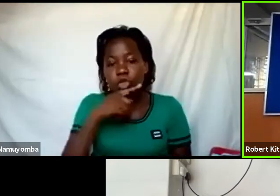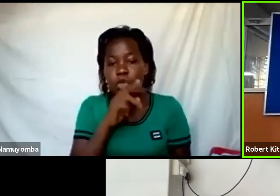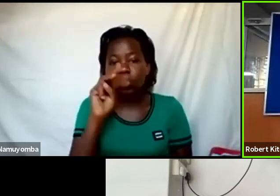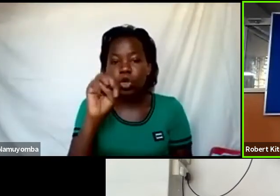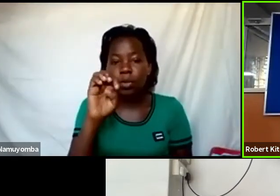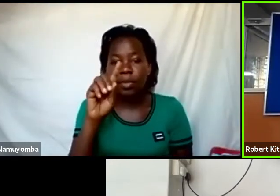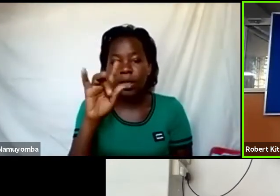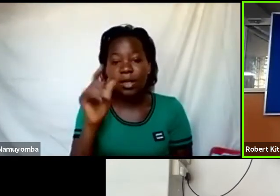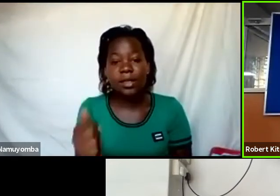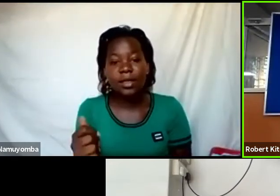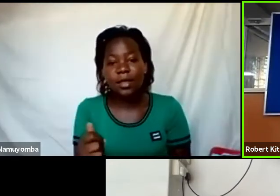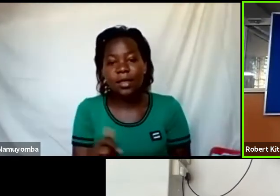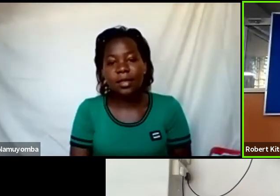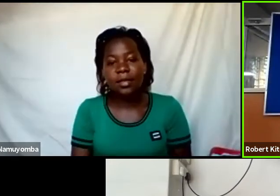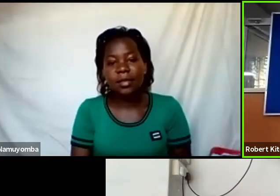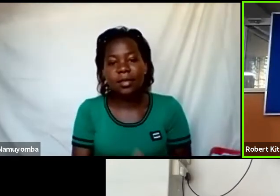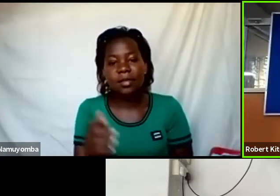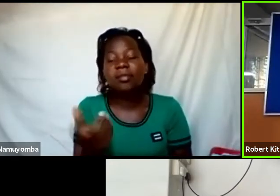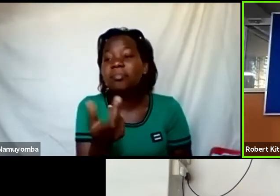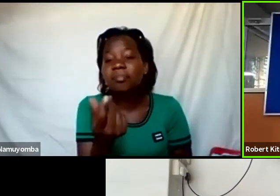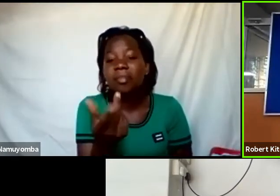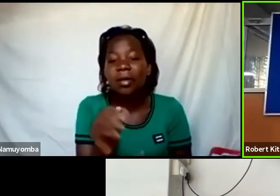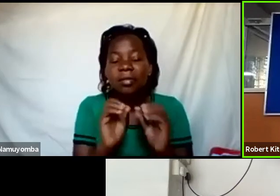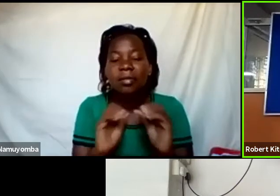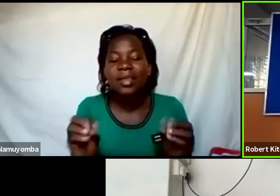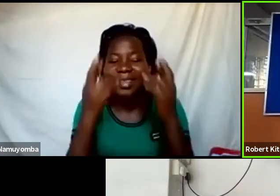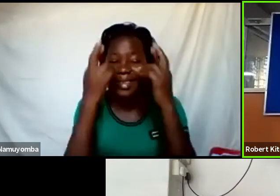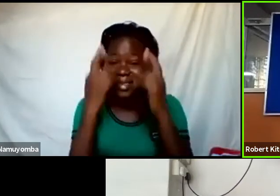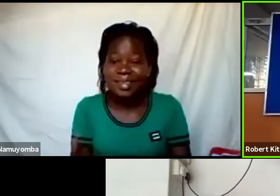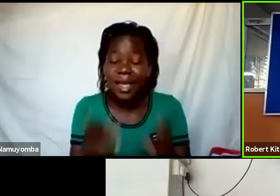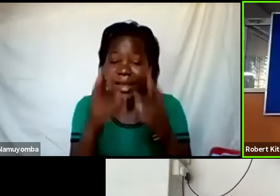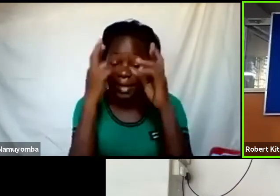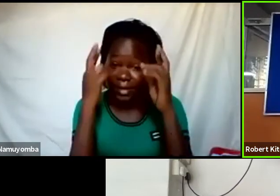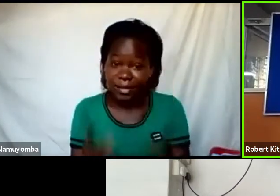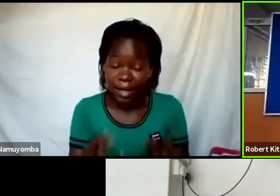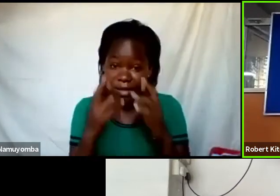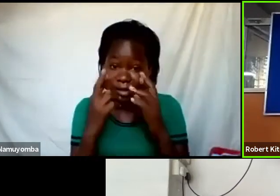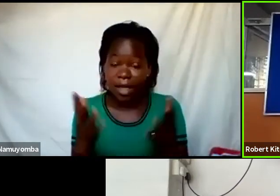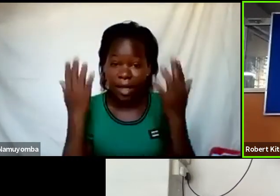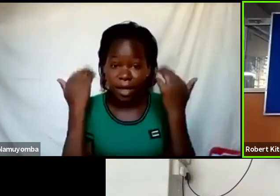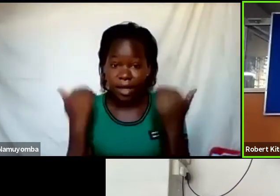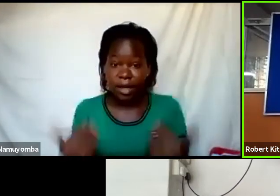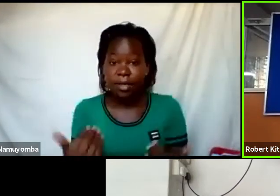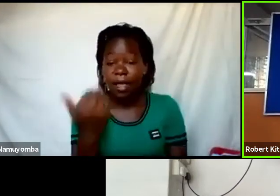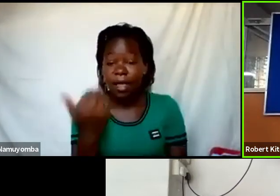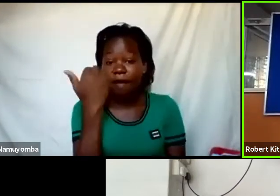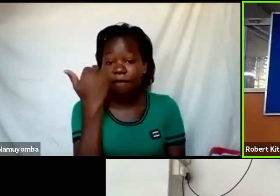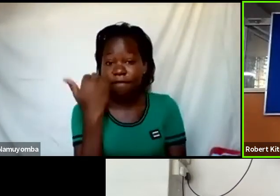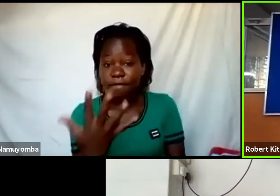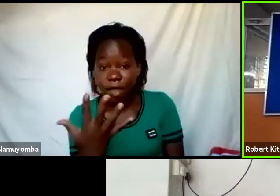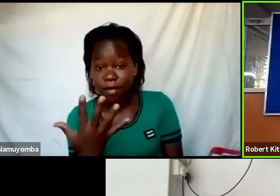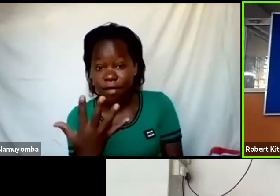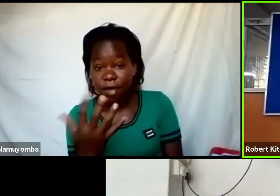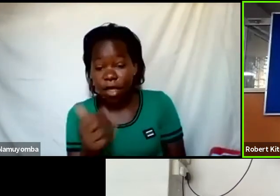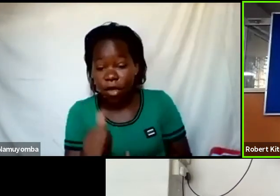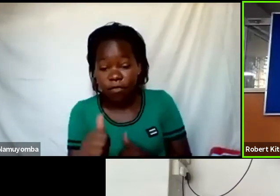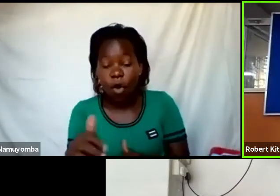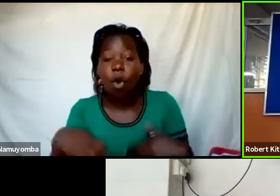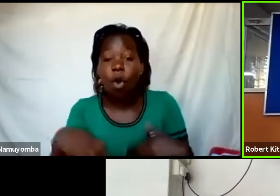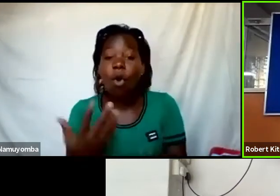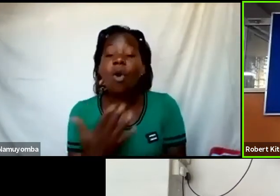media doesn't take money to establish. Start out even when you have 5 likes, when you have